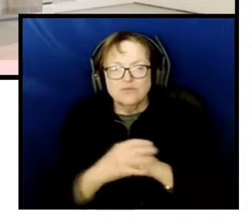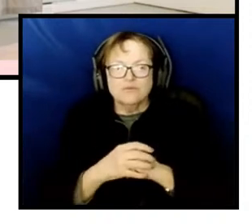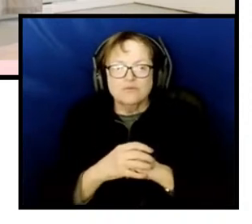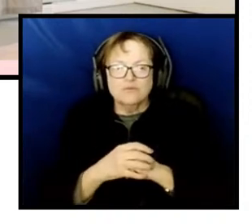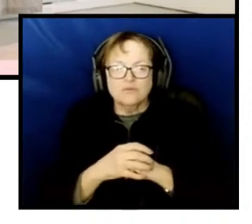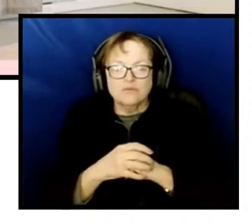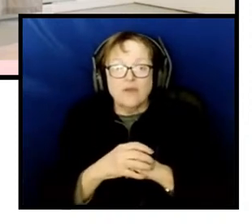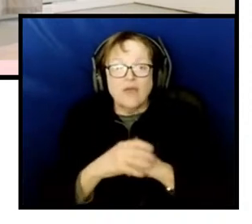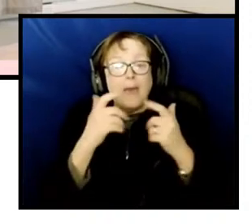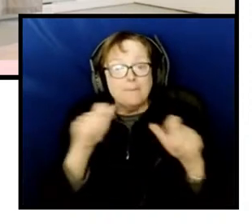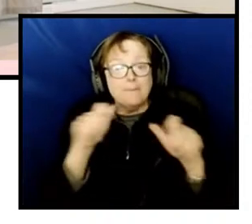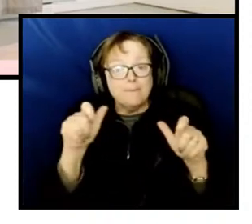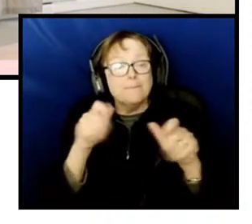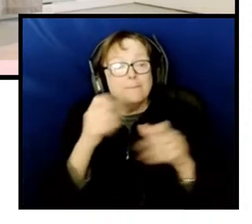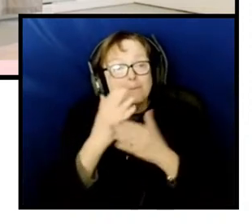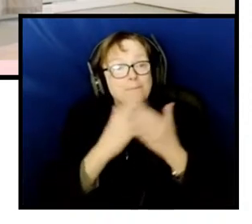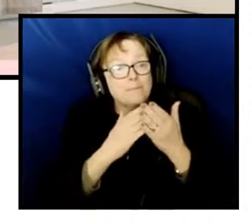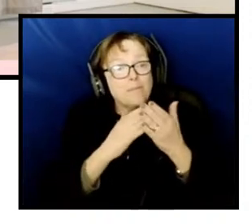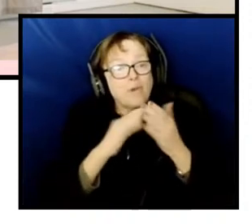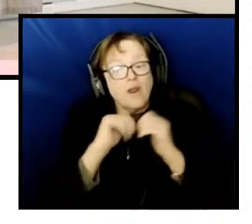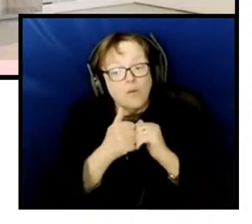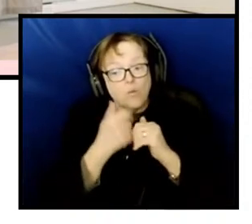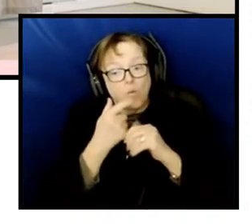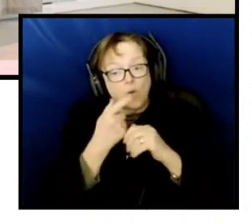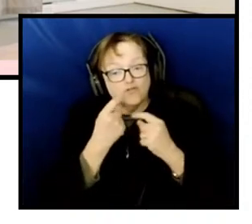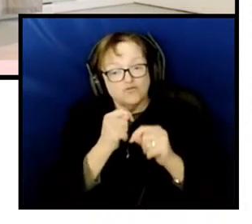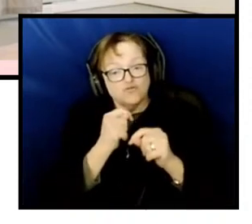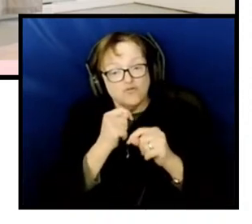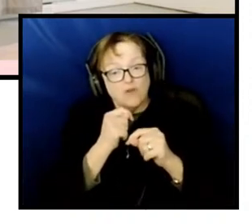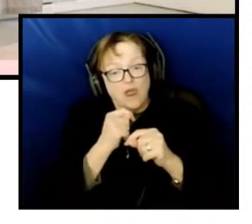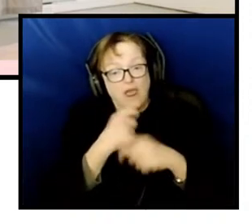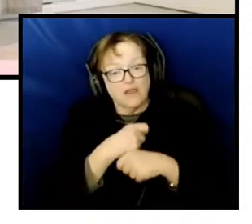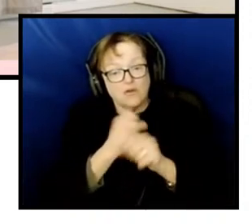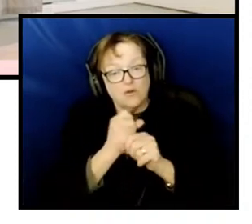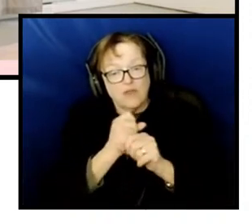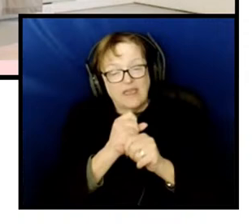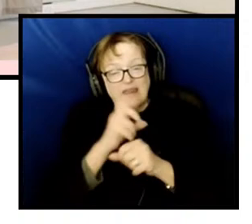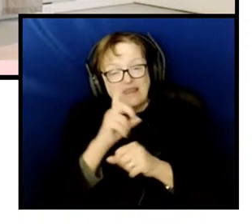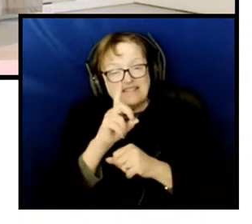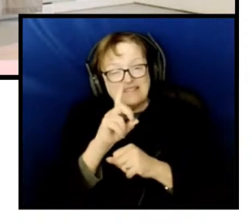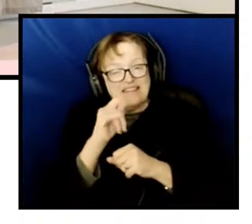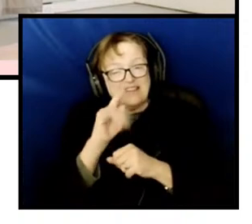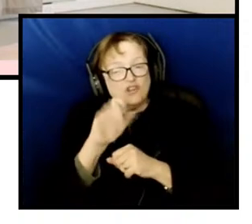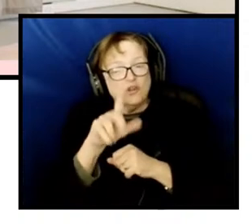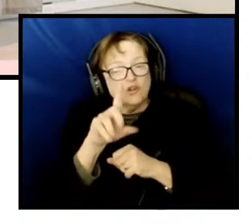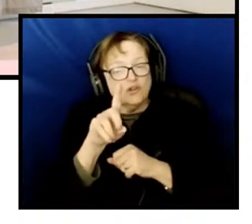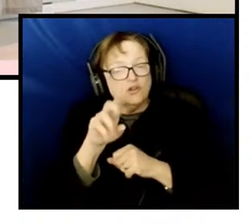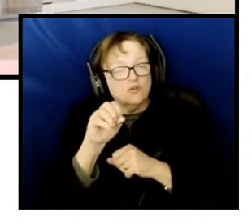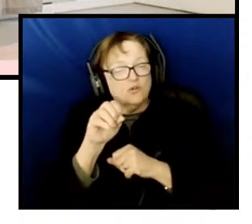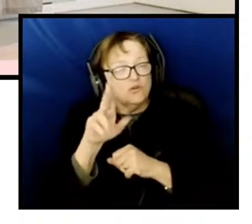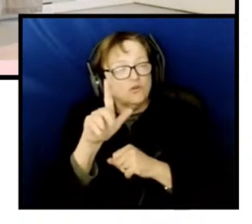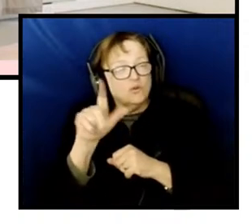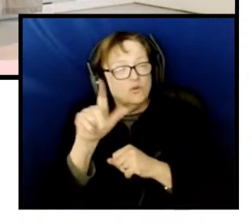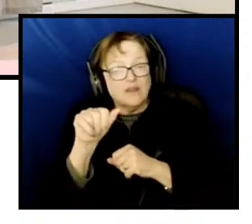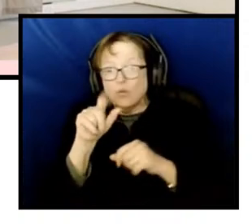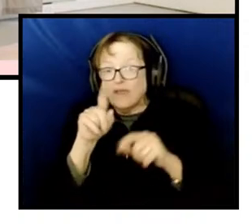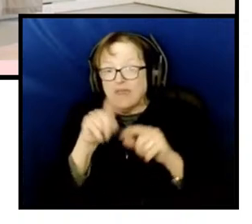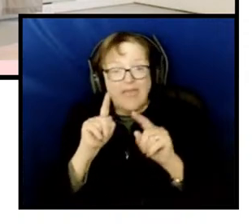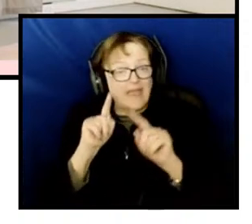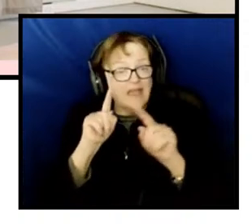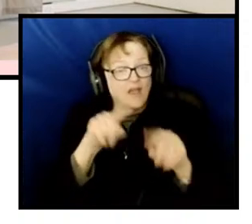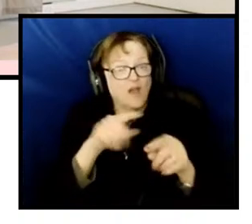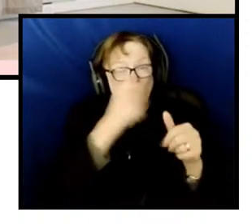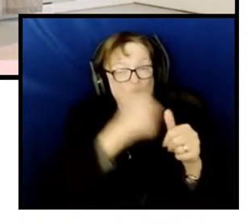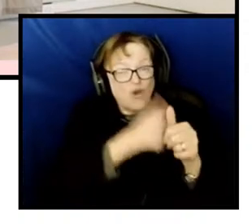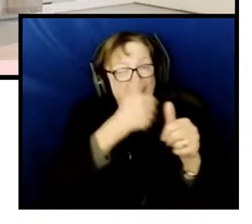A huge part of what we're trying to create is a sense of digital dueling. So meeting people, even if we can't come to every